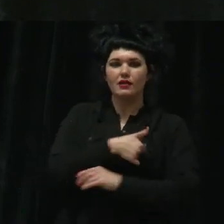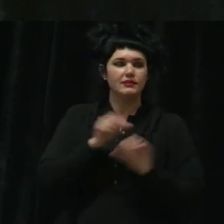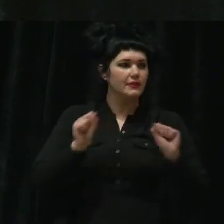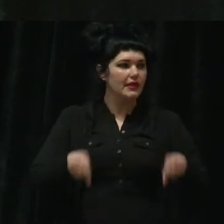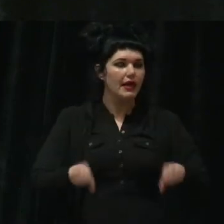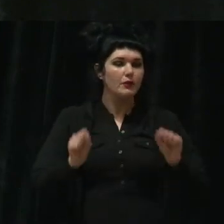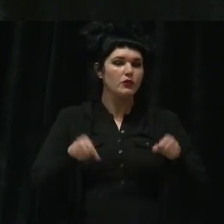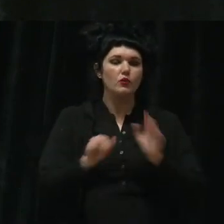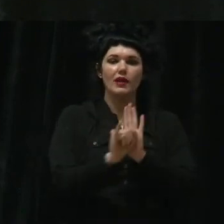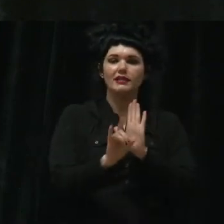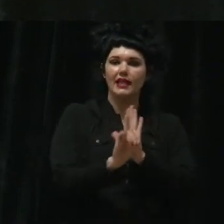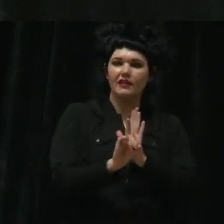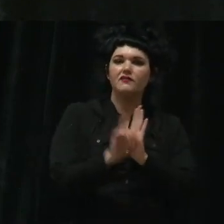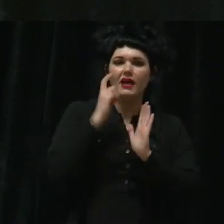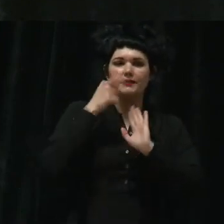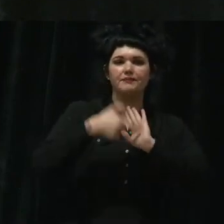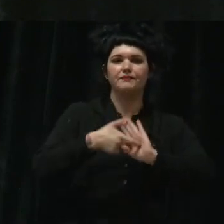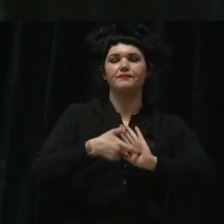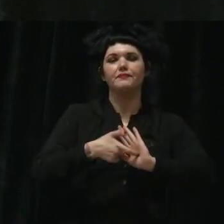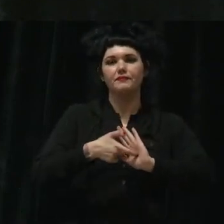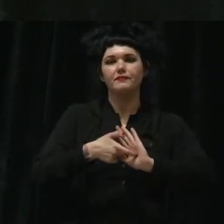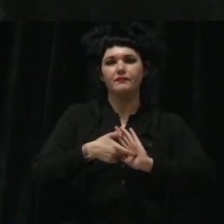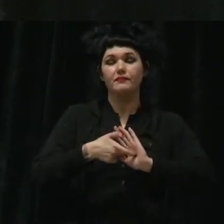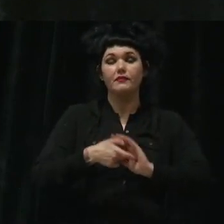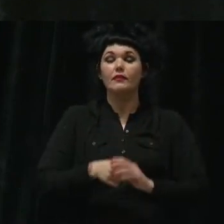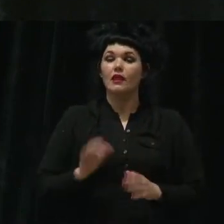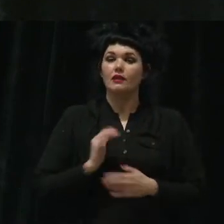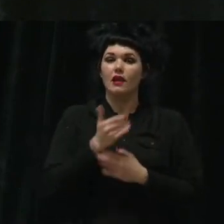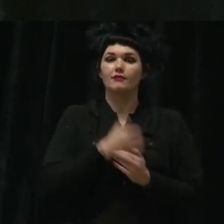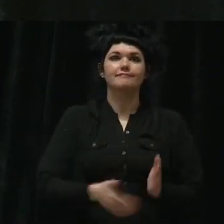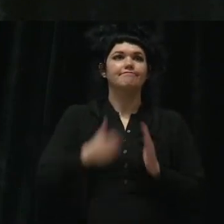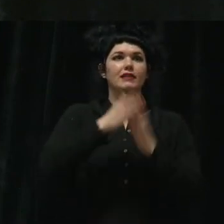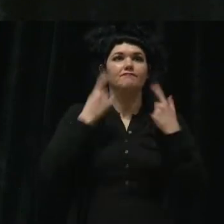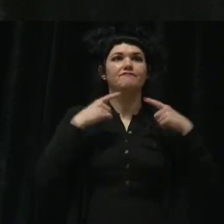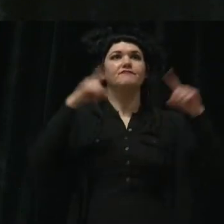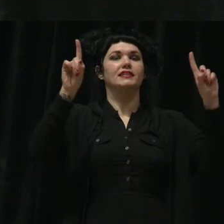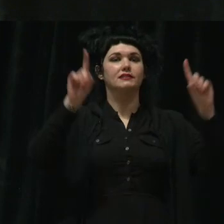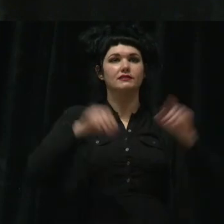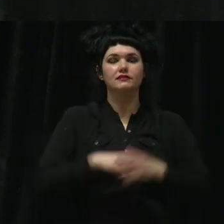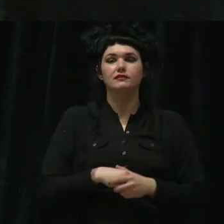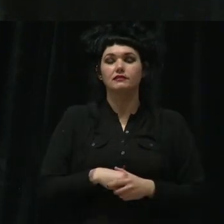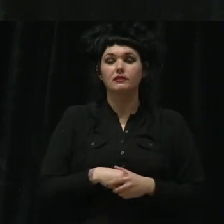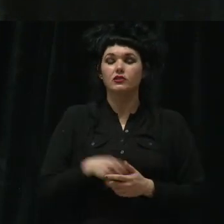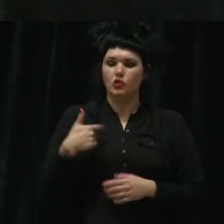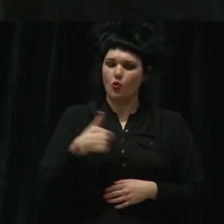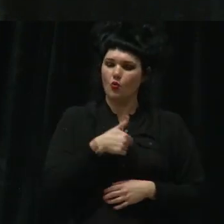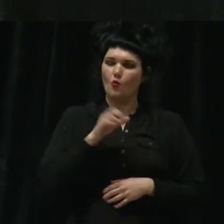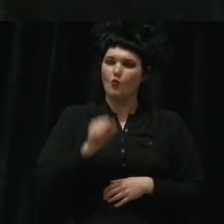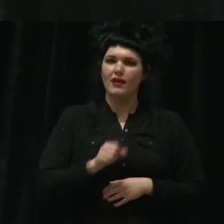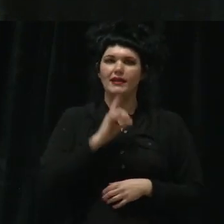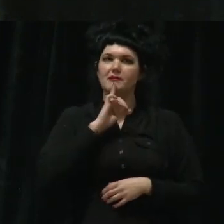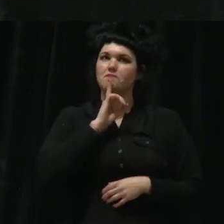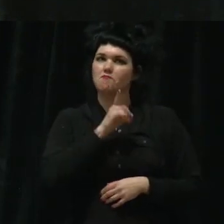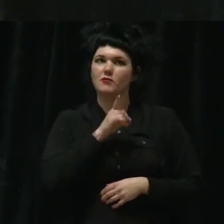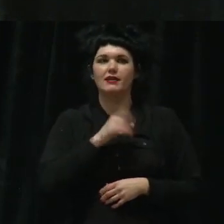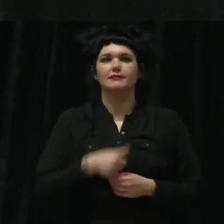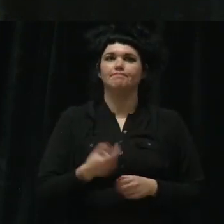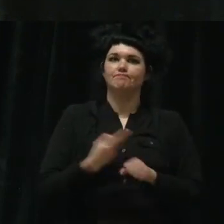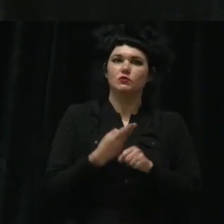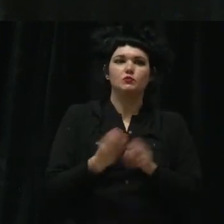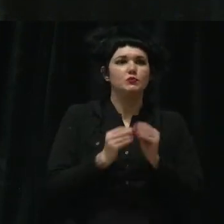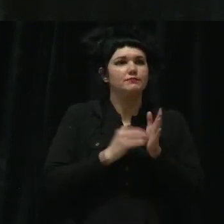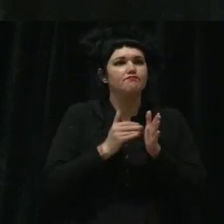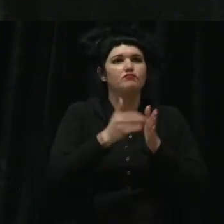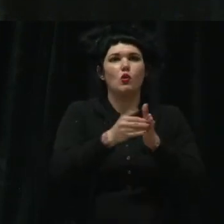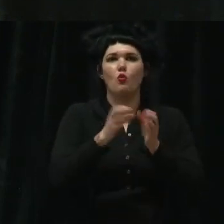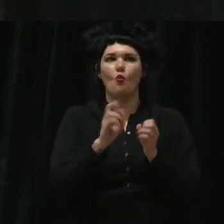able to identify what has been most effective so that we can double down, scale up, create